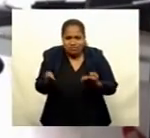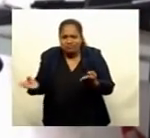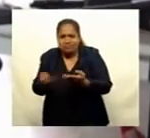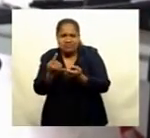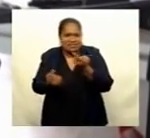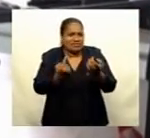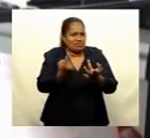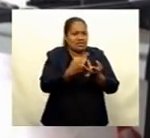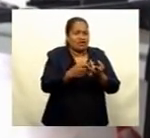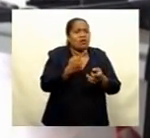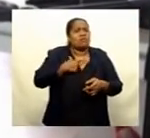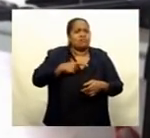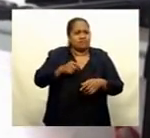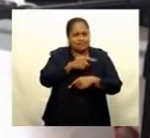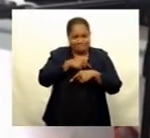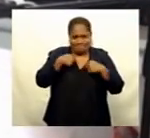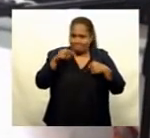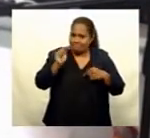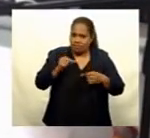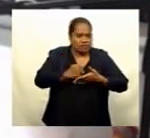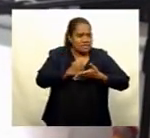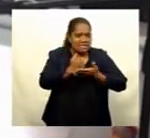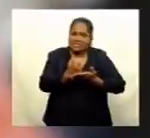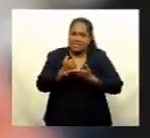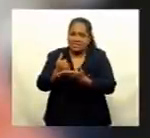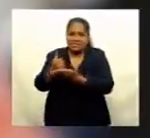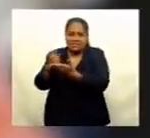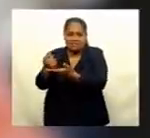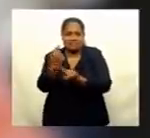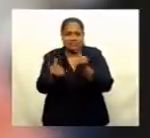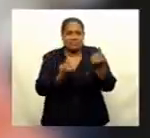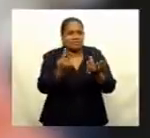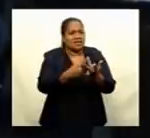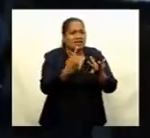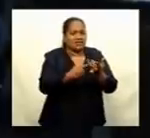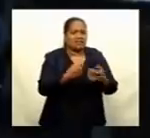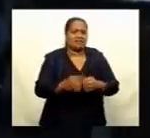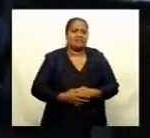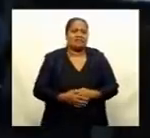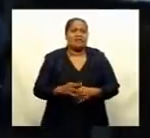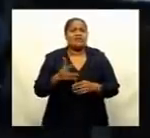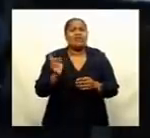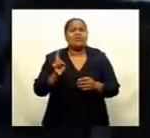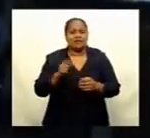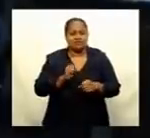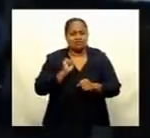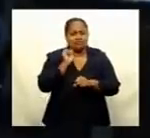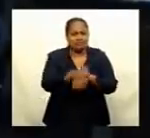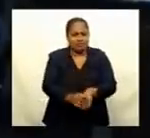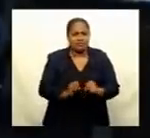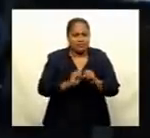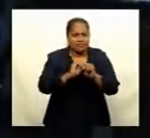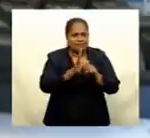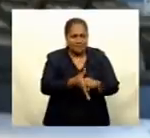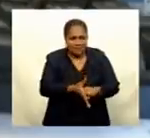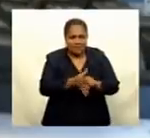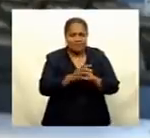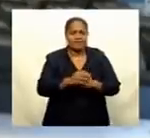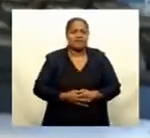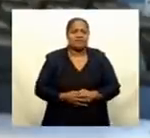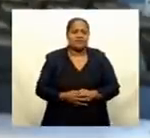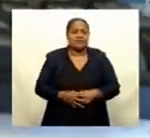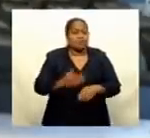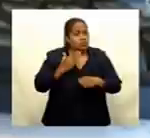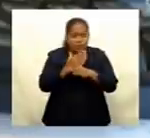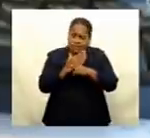we need to be assisting each other in fighting COVID-19. The Fijian Media Circle has been working overtime just to get